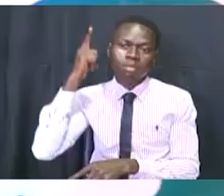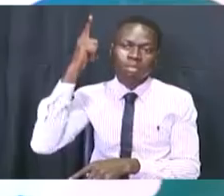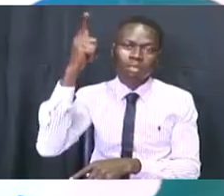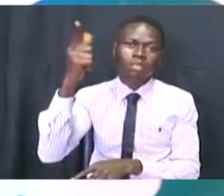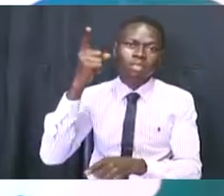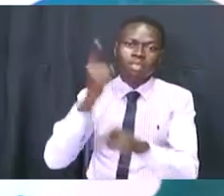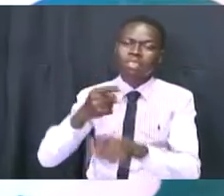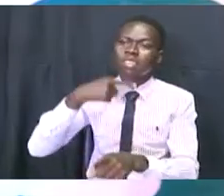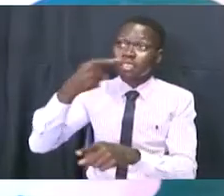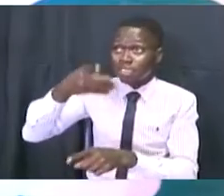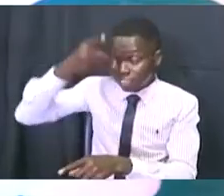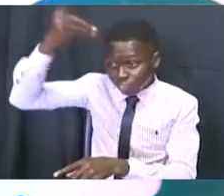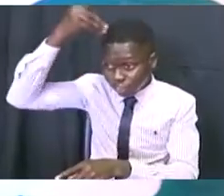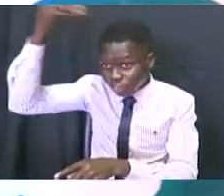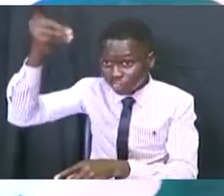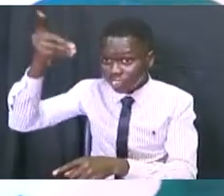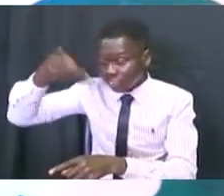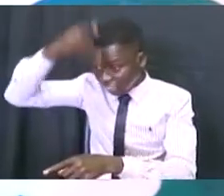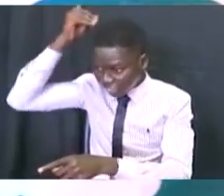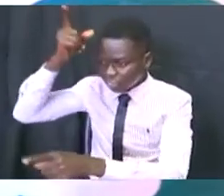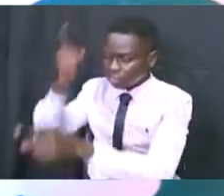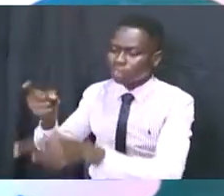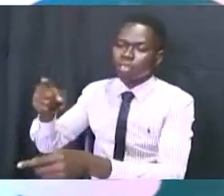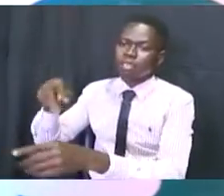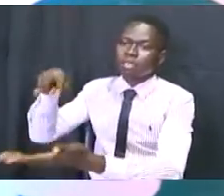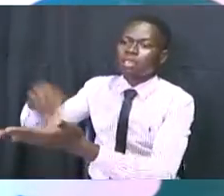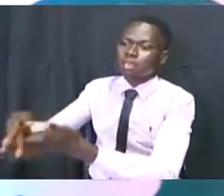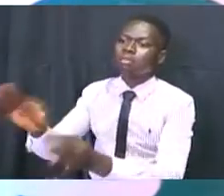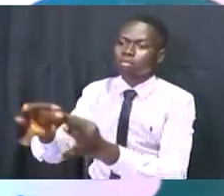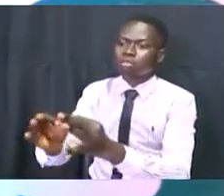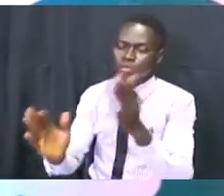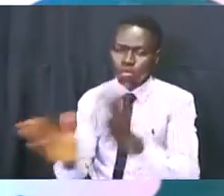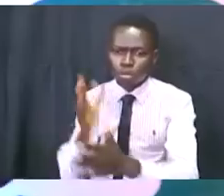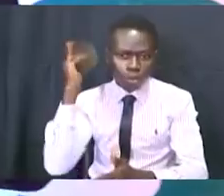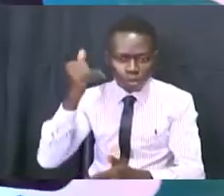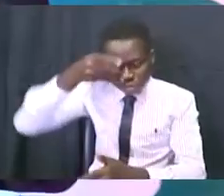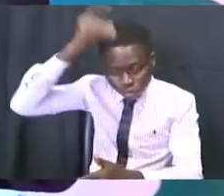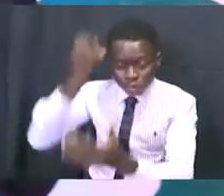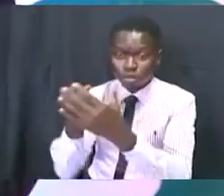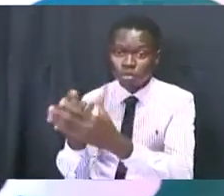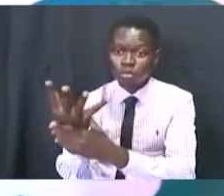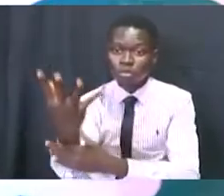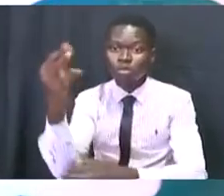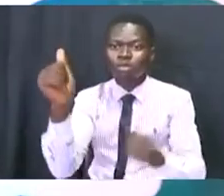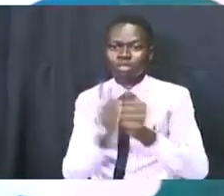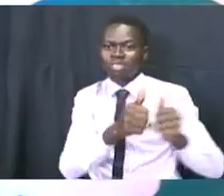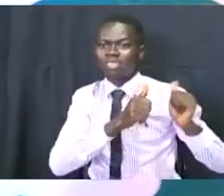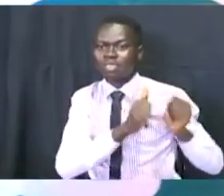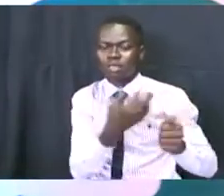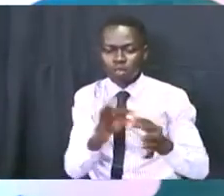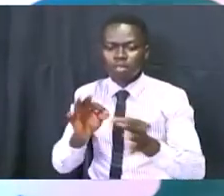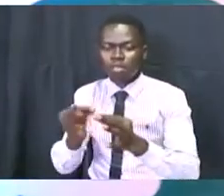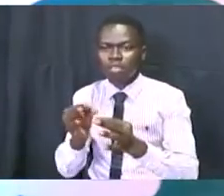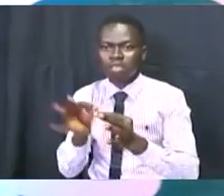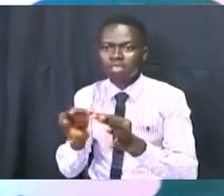just told him the dream, he would just stand there and interpret. Now he was growing now in the giftings. You tell him, he will interpret. In